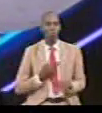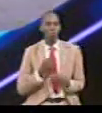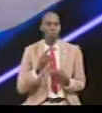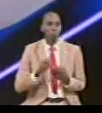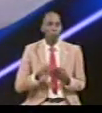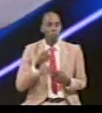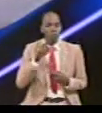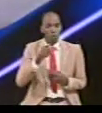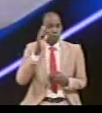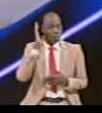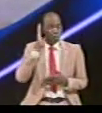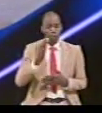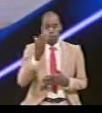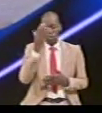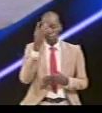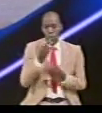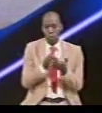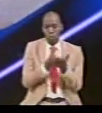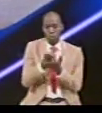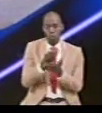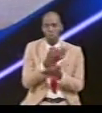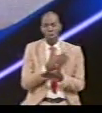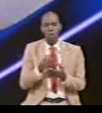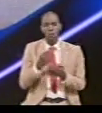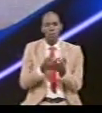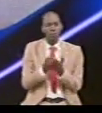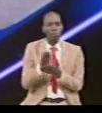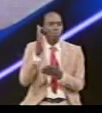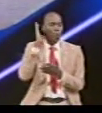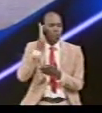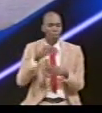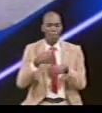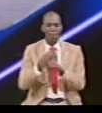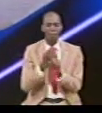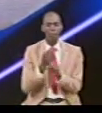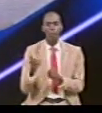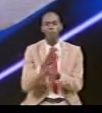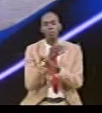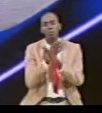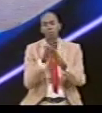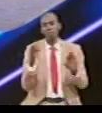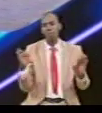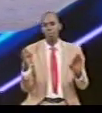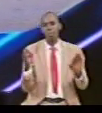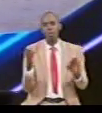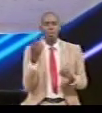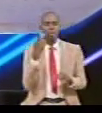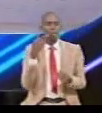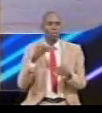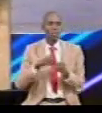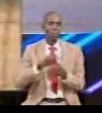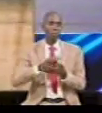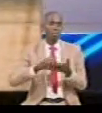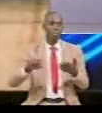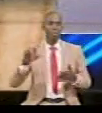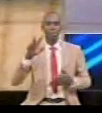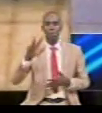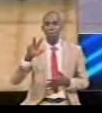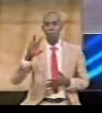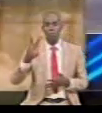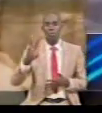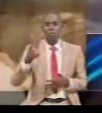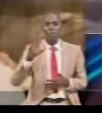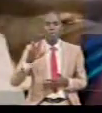the truth, and the truth shall make you free. Look at verse 36. In